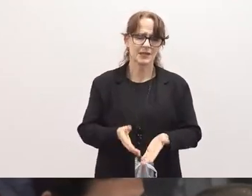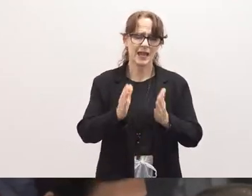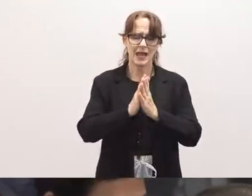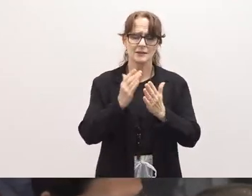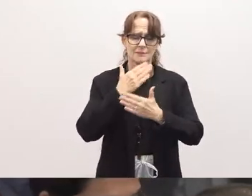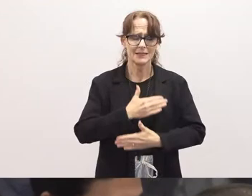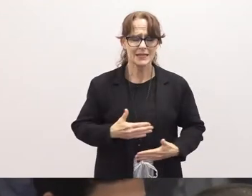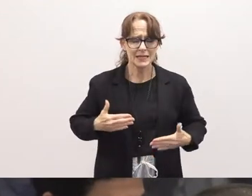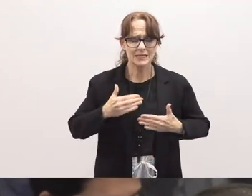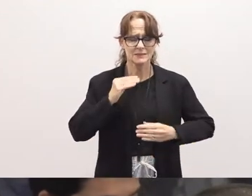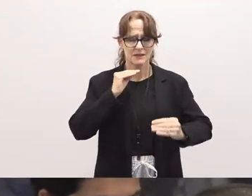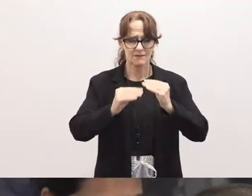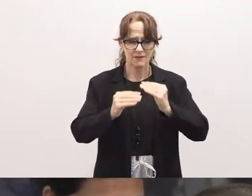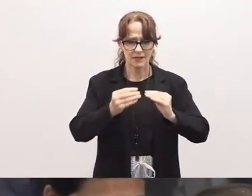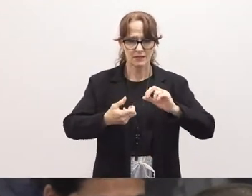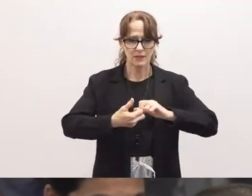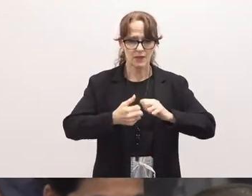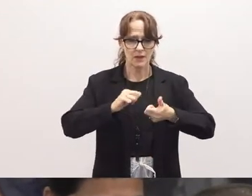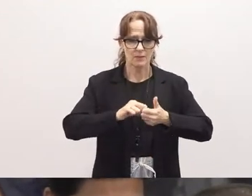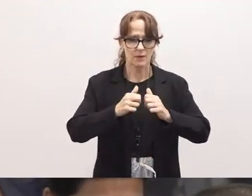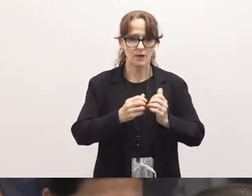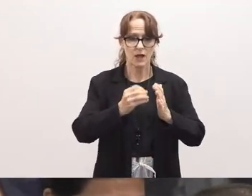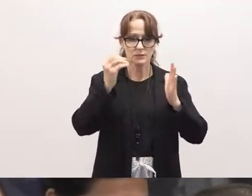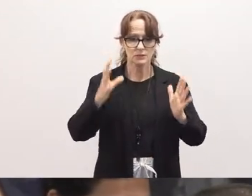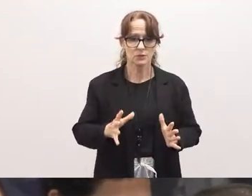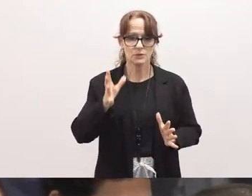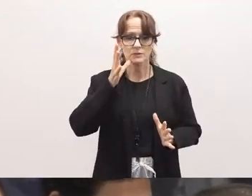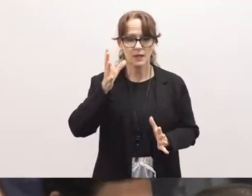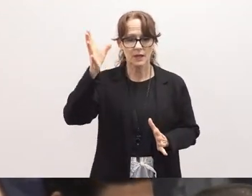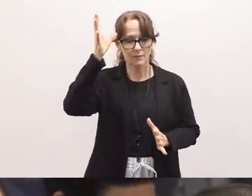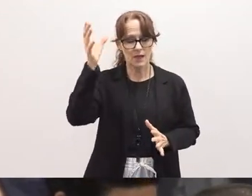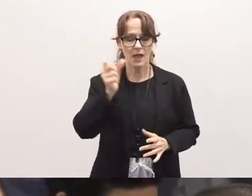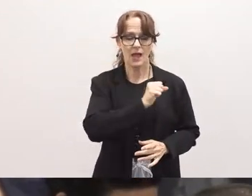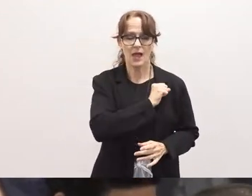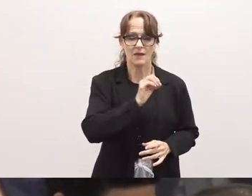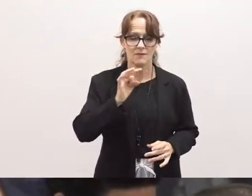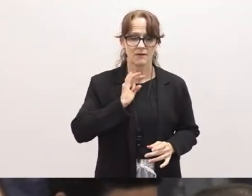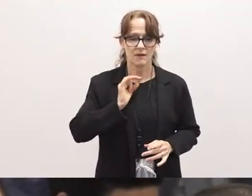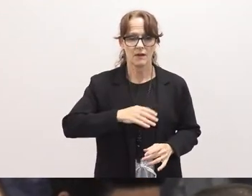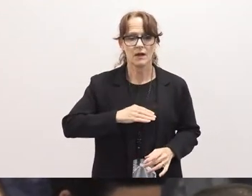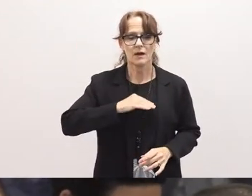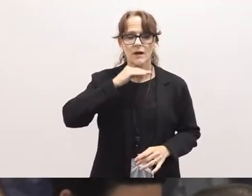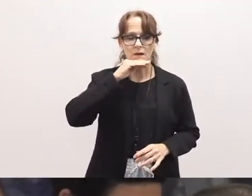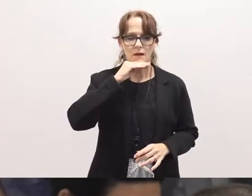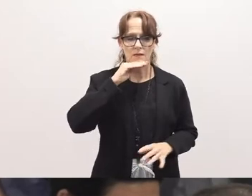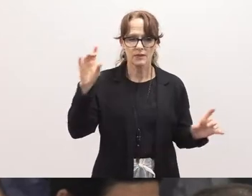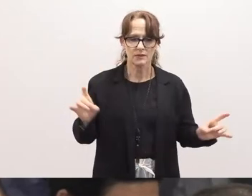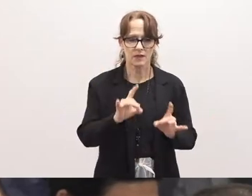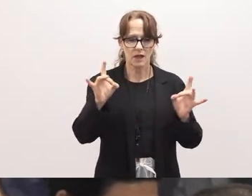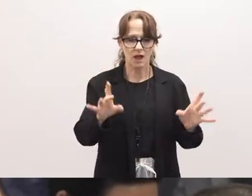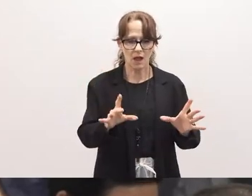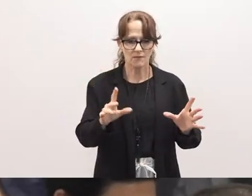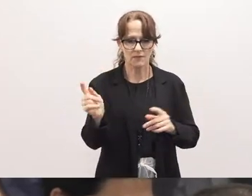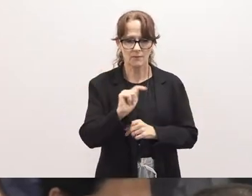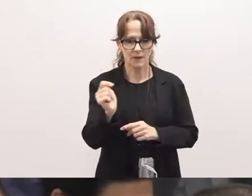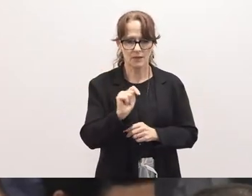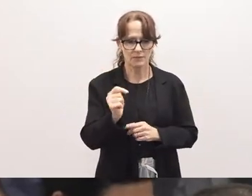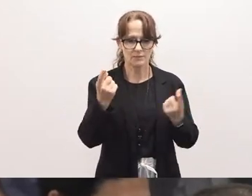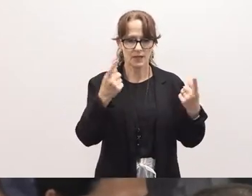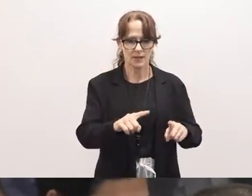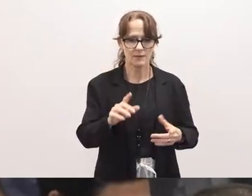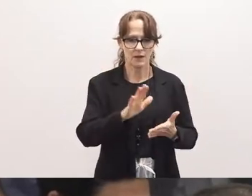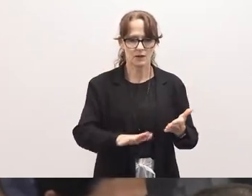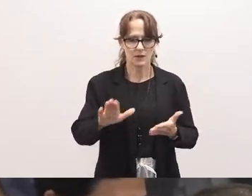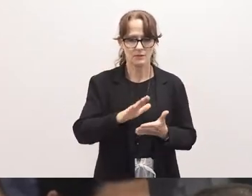address these problems because us students, parents, and faculty are tired of these deplorable conditions occurring on our